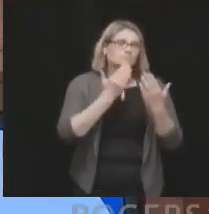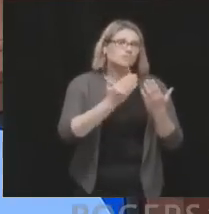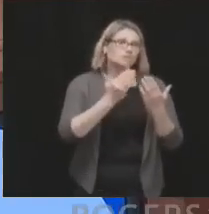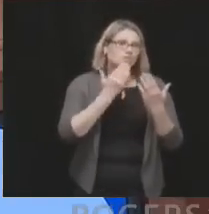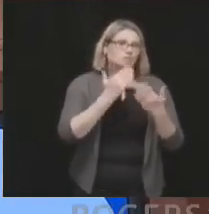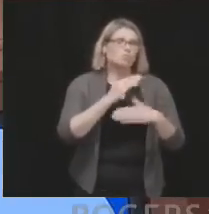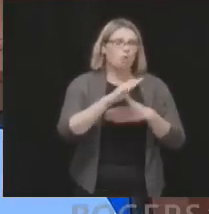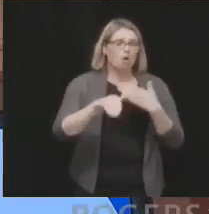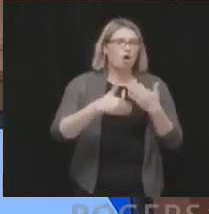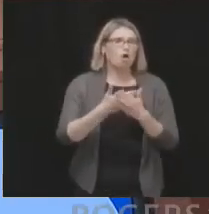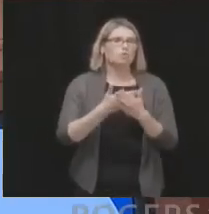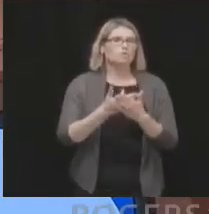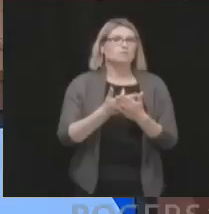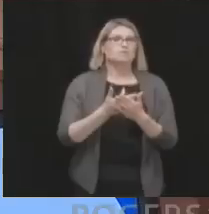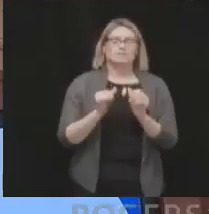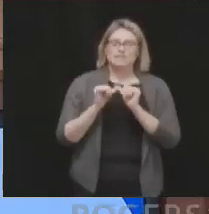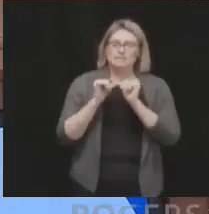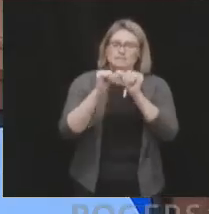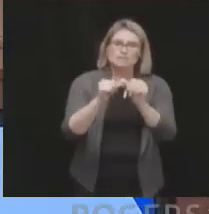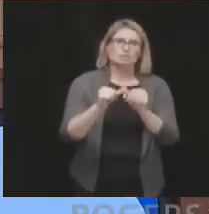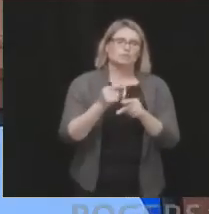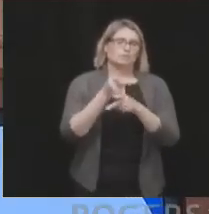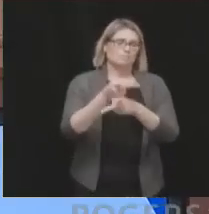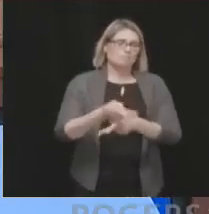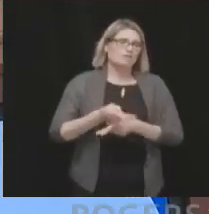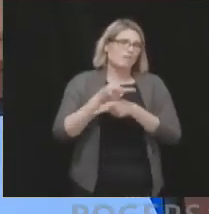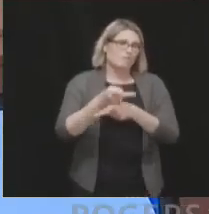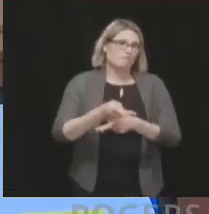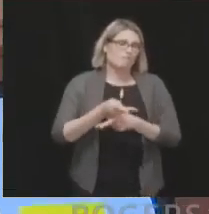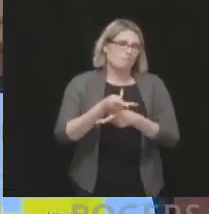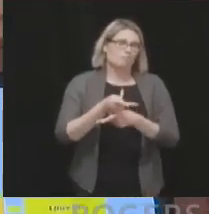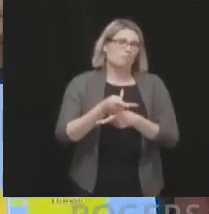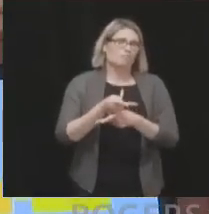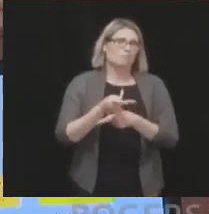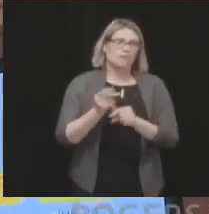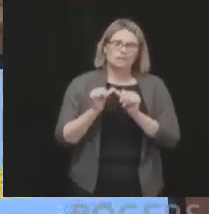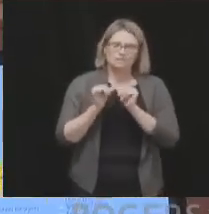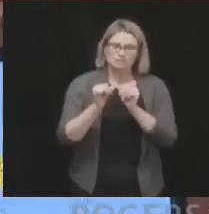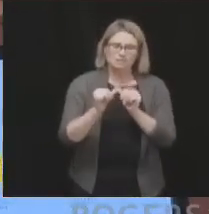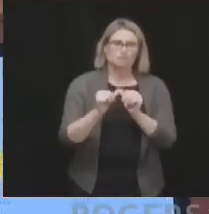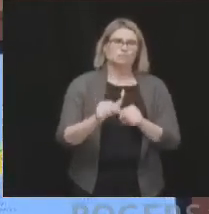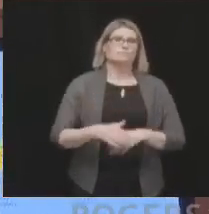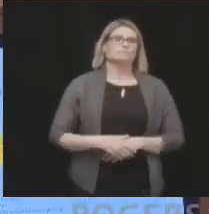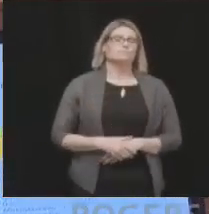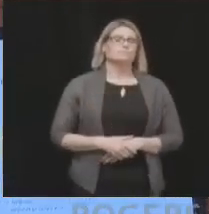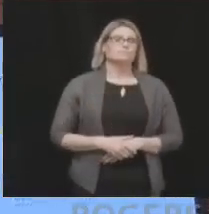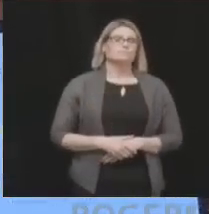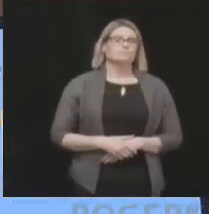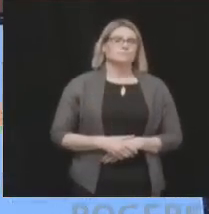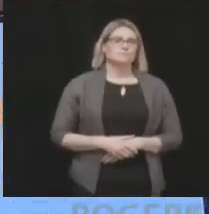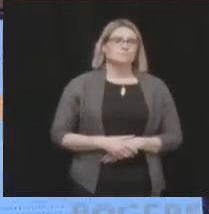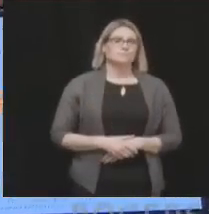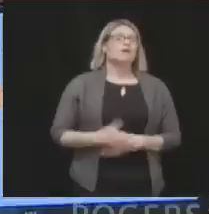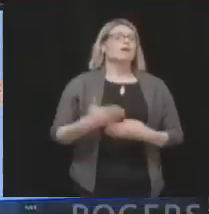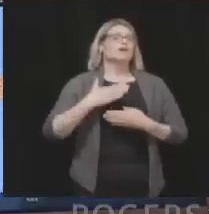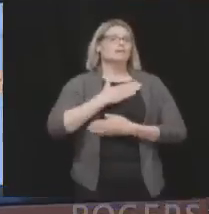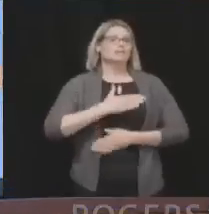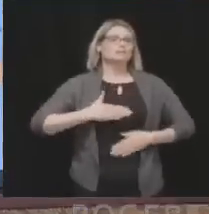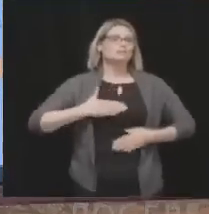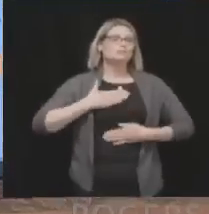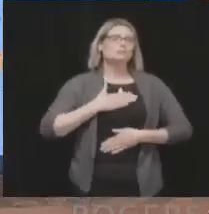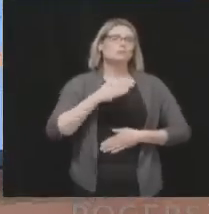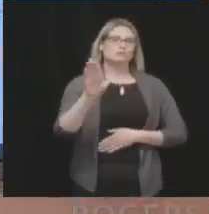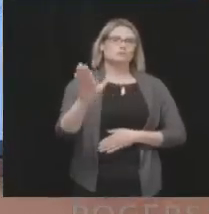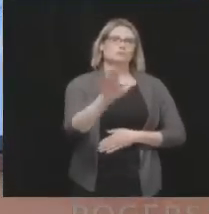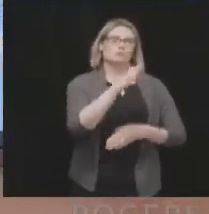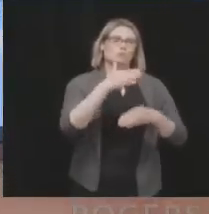Thank you, Mr. Coon. Merci, Monsieur Coon. Thank you, Mr. Austin. Merci, Monsieur Austin. Thank you, Mr. Vickers. Merci, Monsieur Vickers. Merci beaucoup, Monsieur